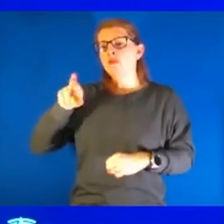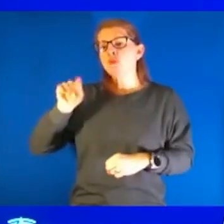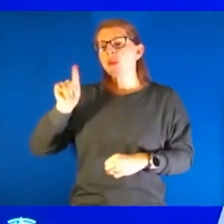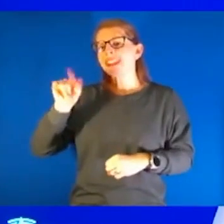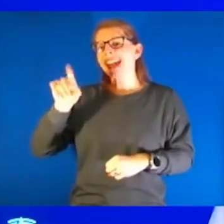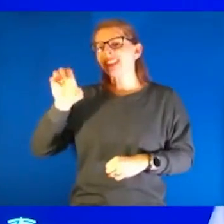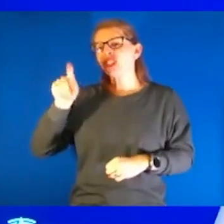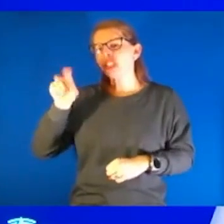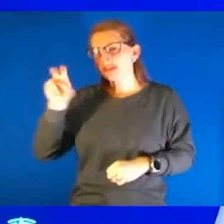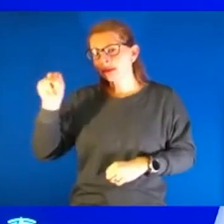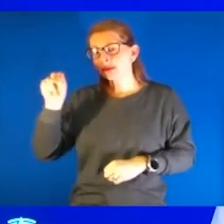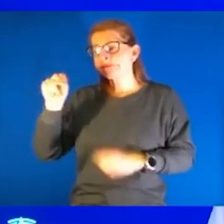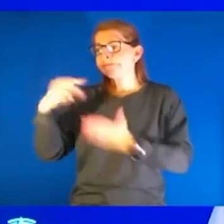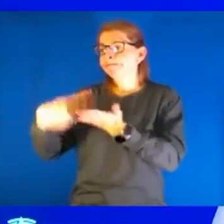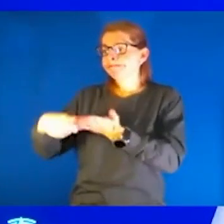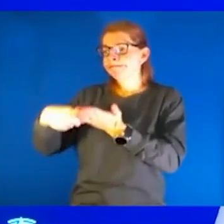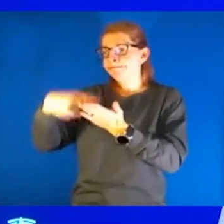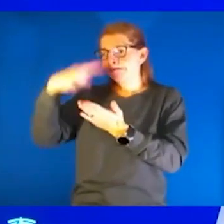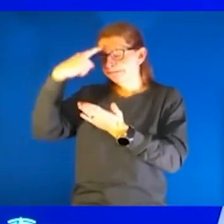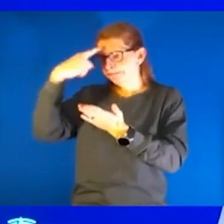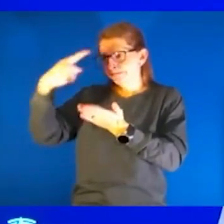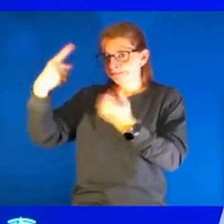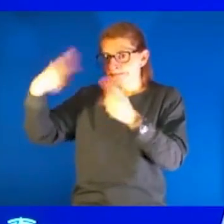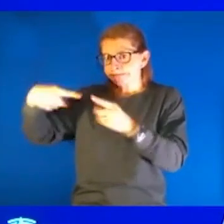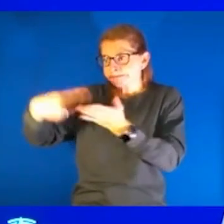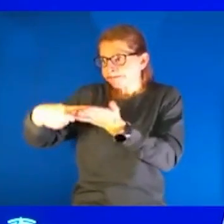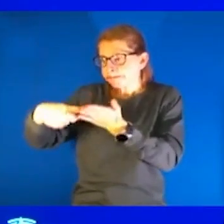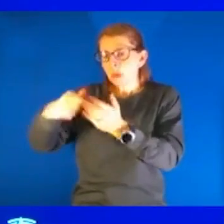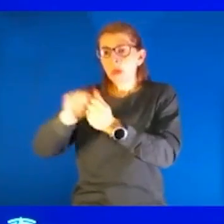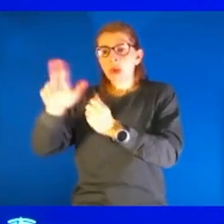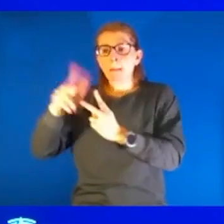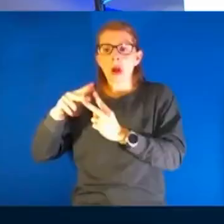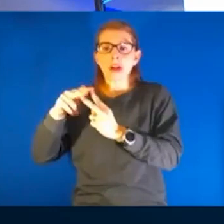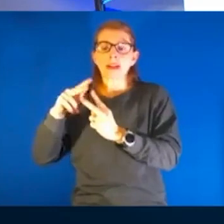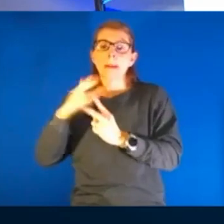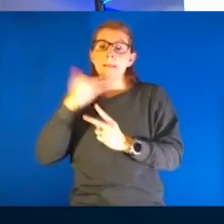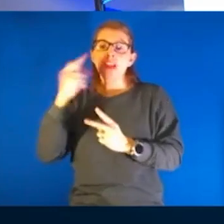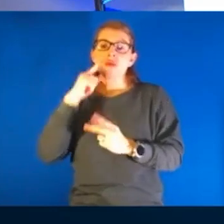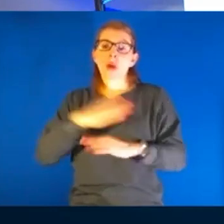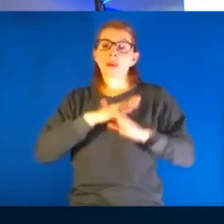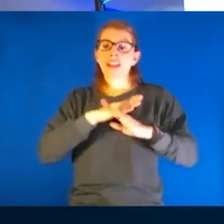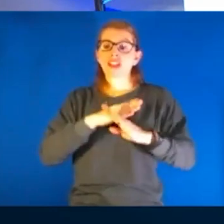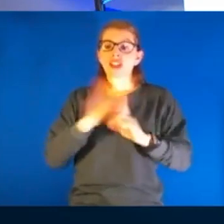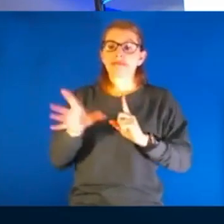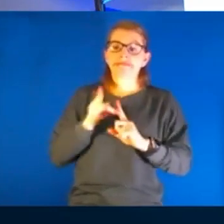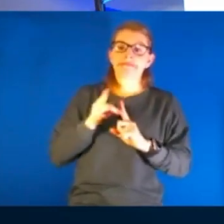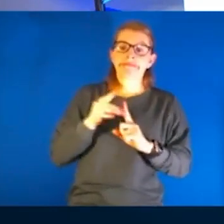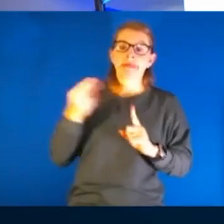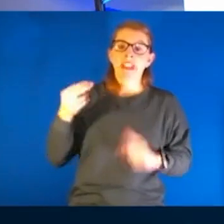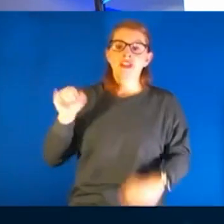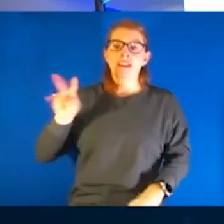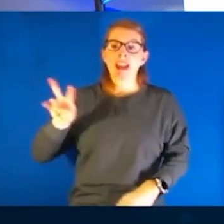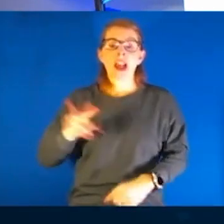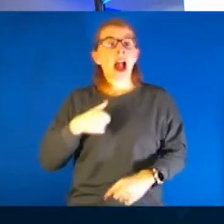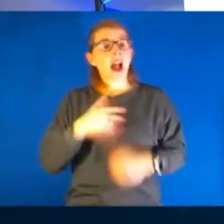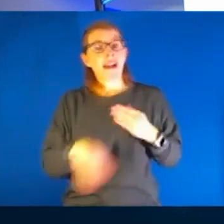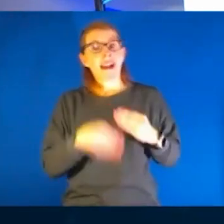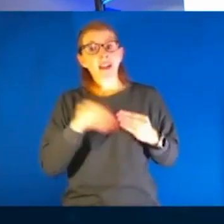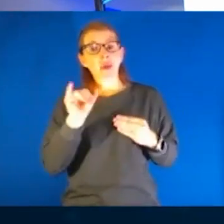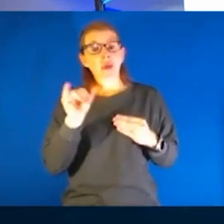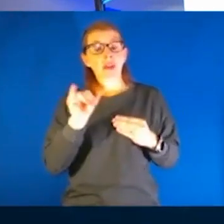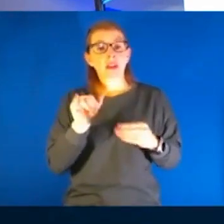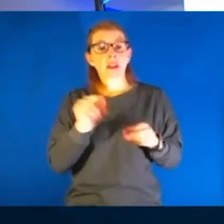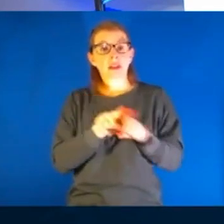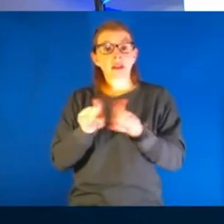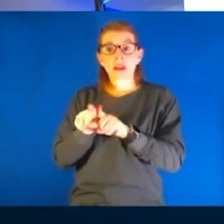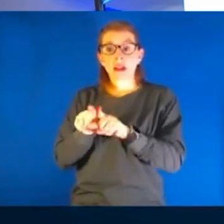your partner is most important for prevention. So I was going to just Please. add, and in addition to